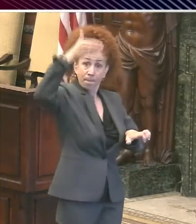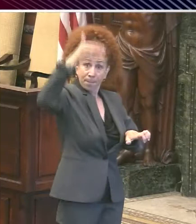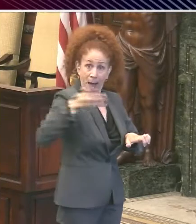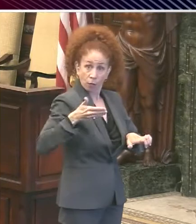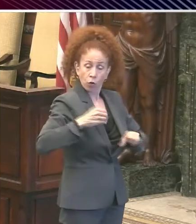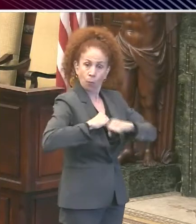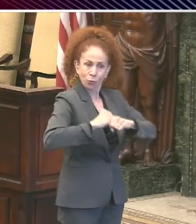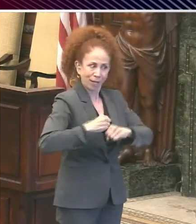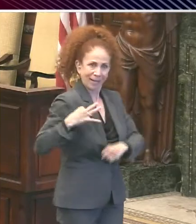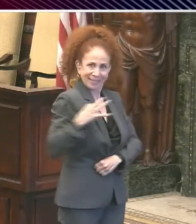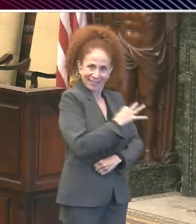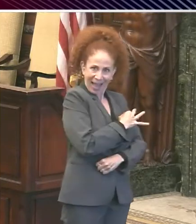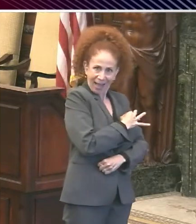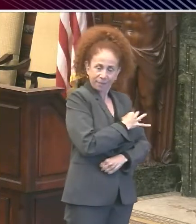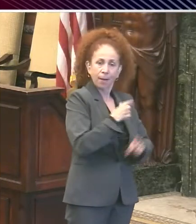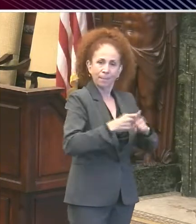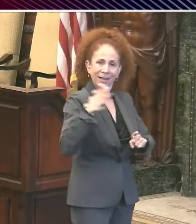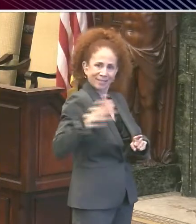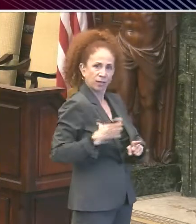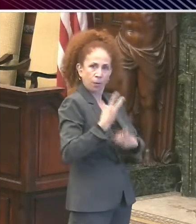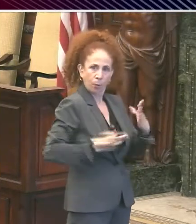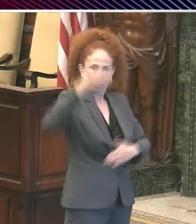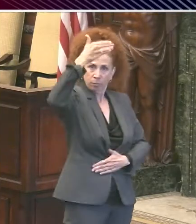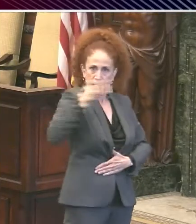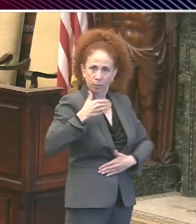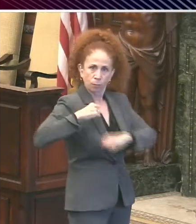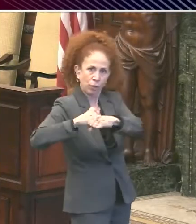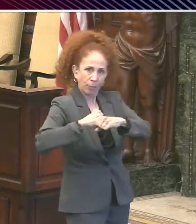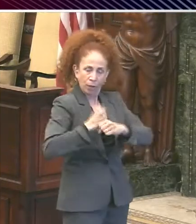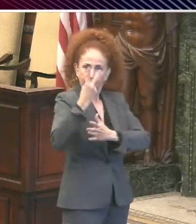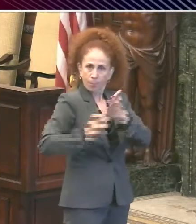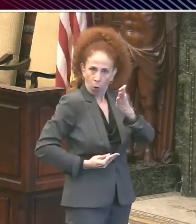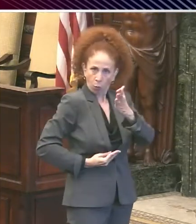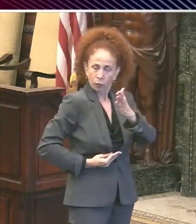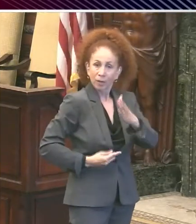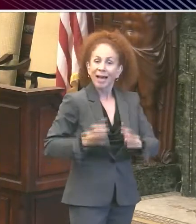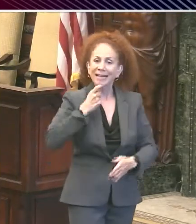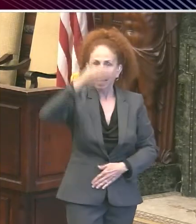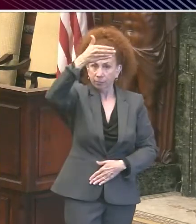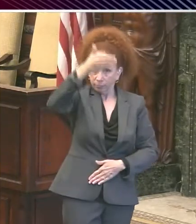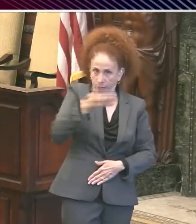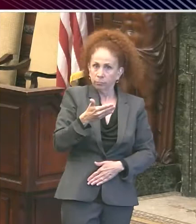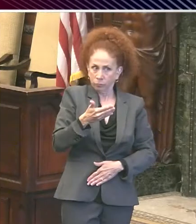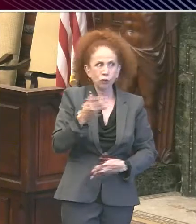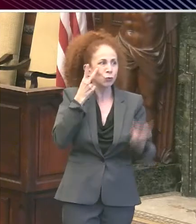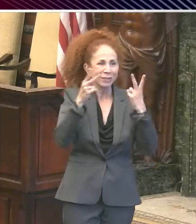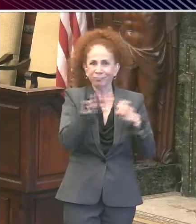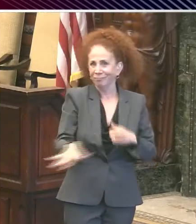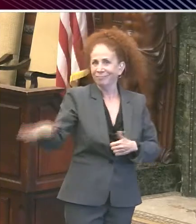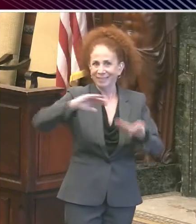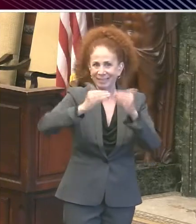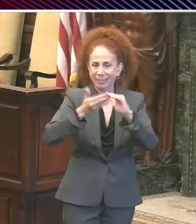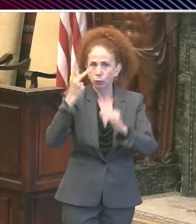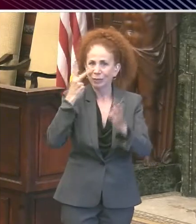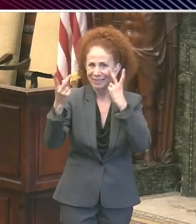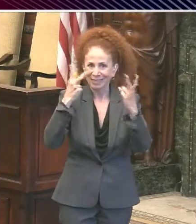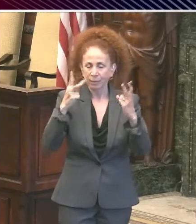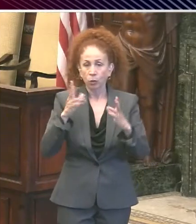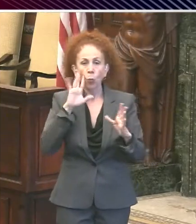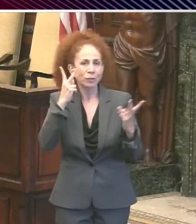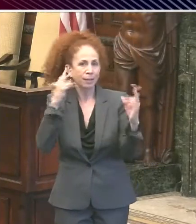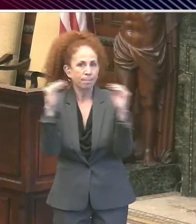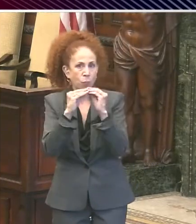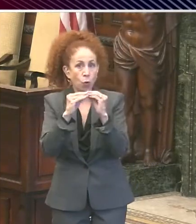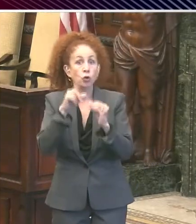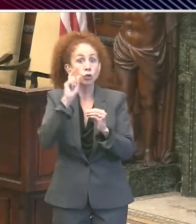the staff person at the restaurant as well as customers. So these clear plexiglass barriers, we've seen a lot of them around the city. We need to be seeing more of them.